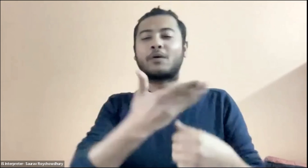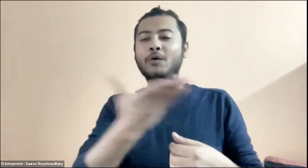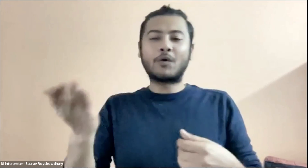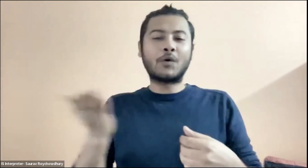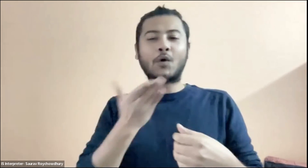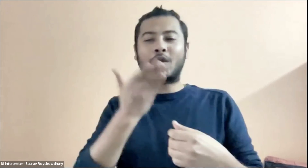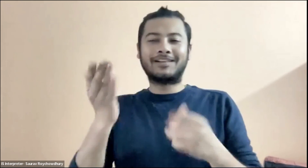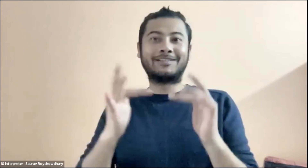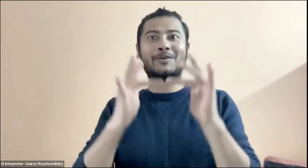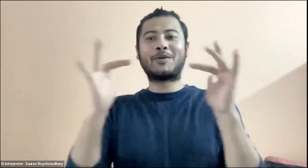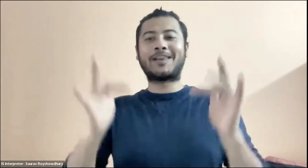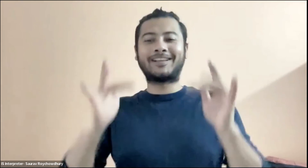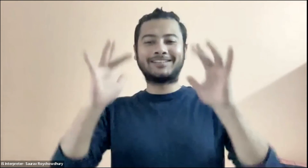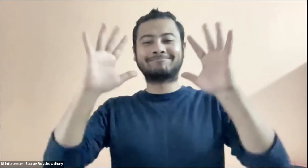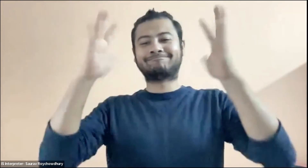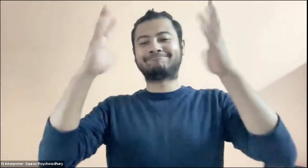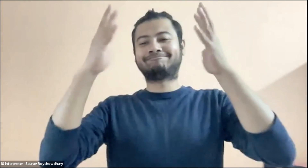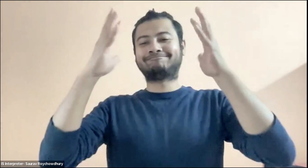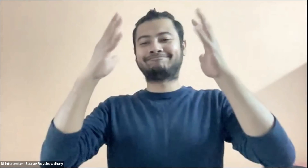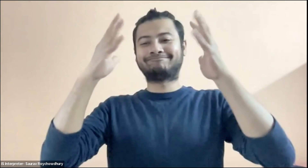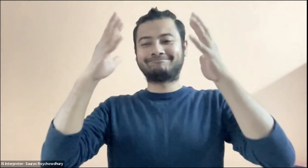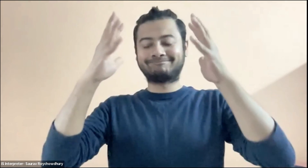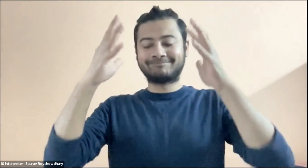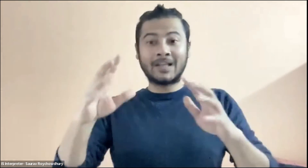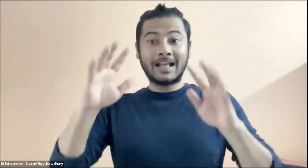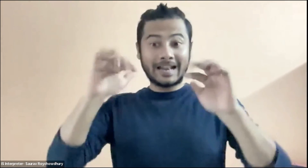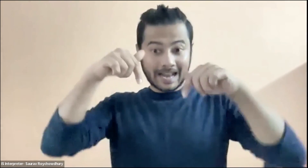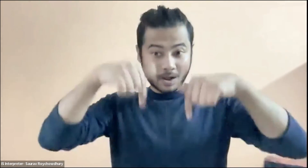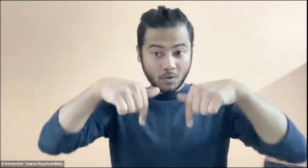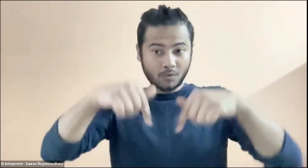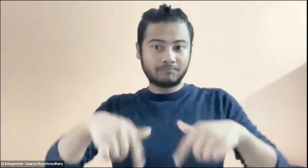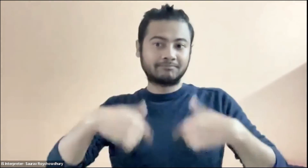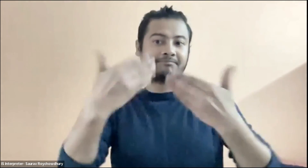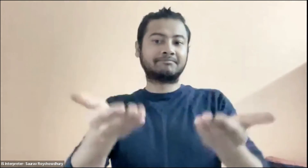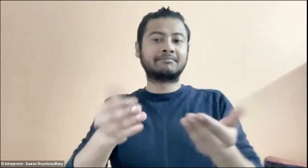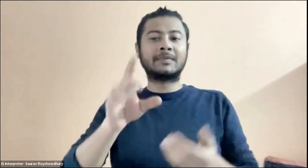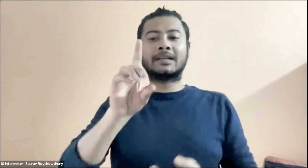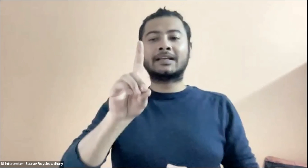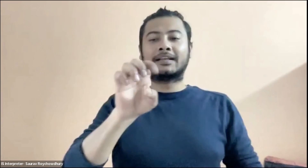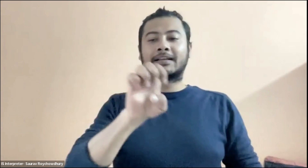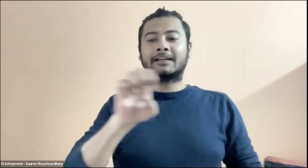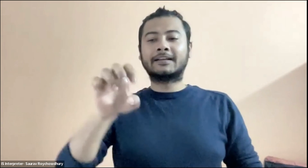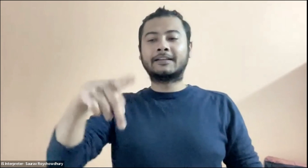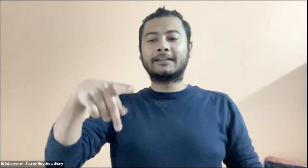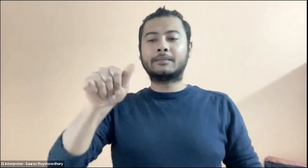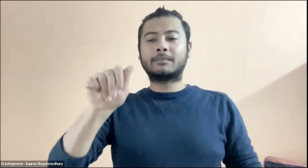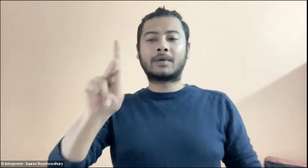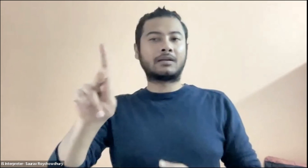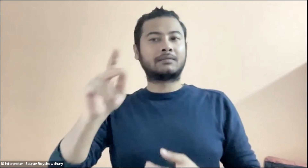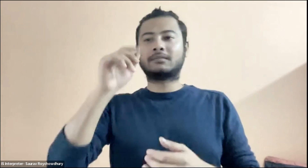think we're handing over now to Deepak for some closing comments.